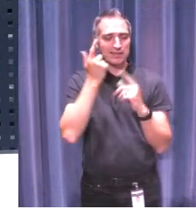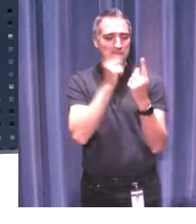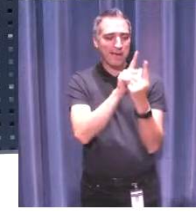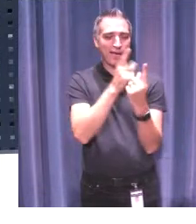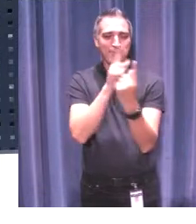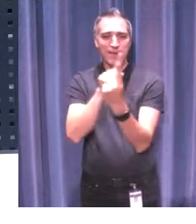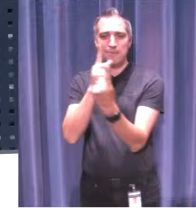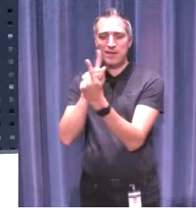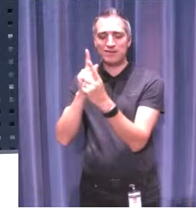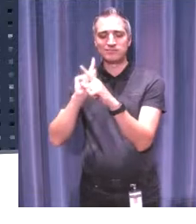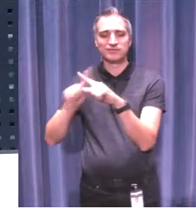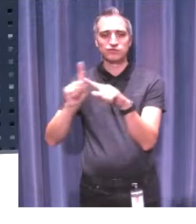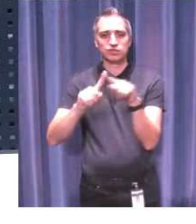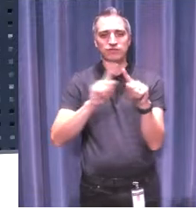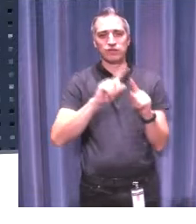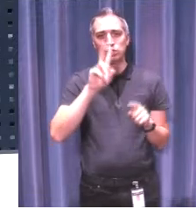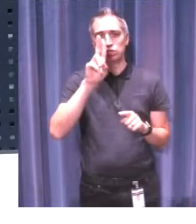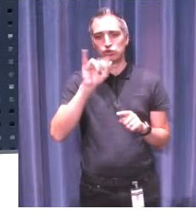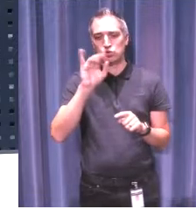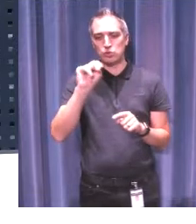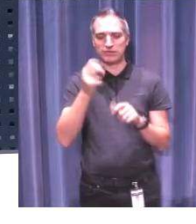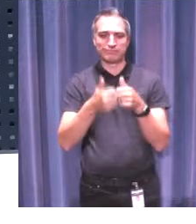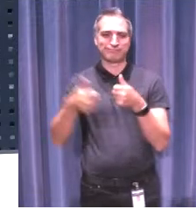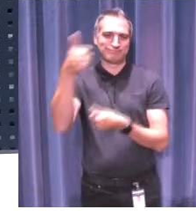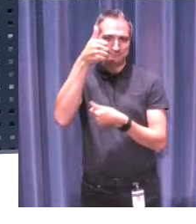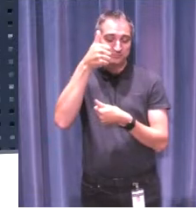heads. They said to me,